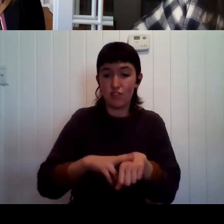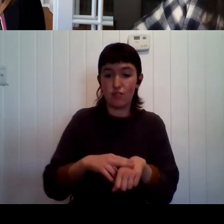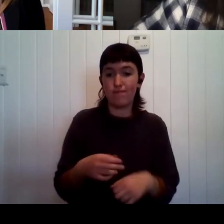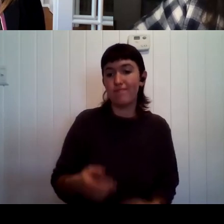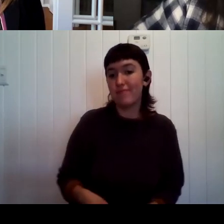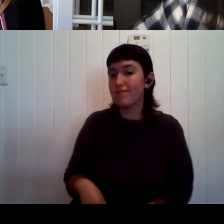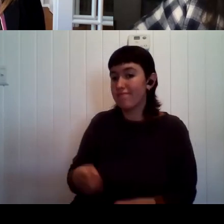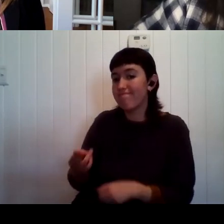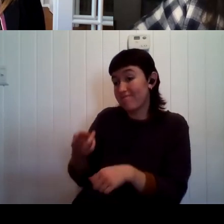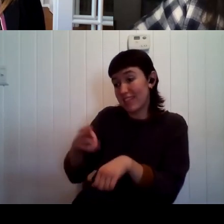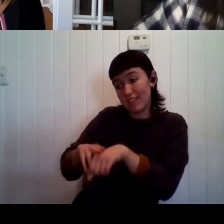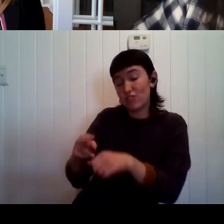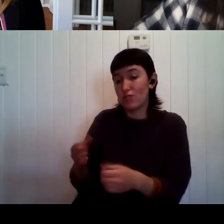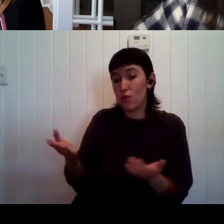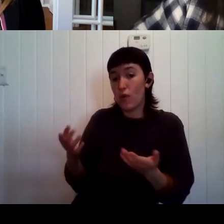see.